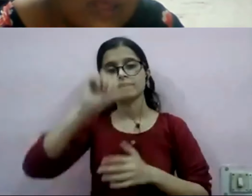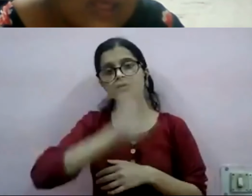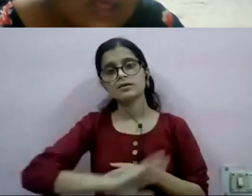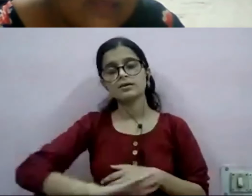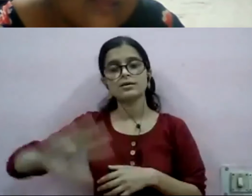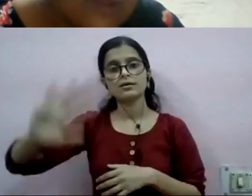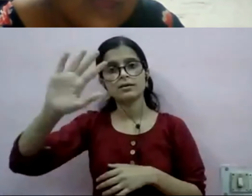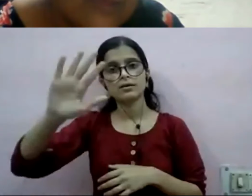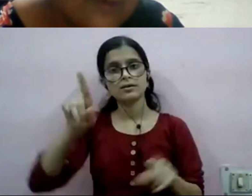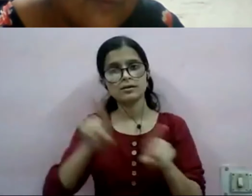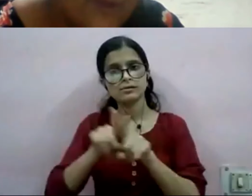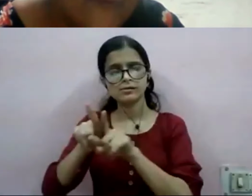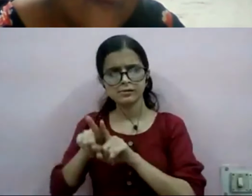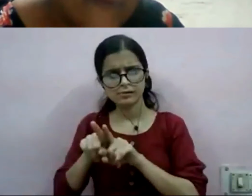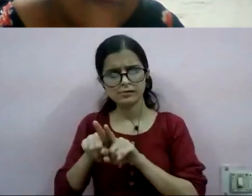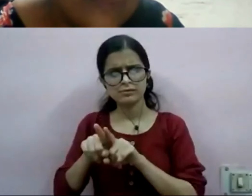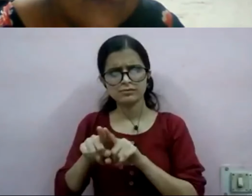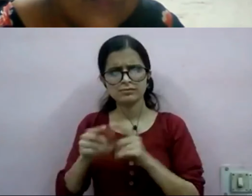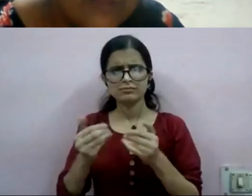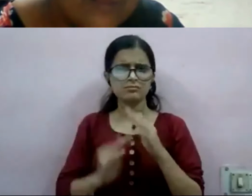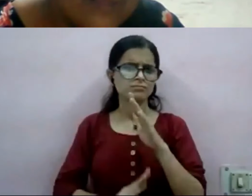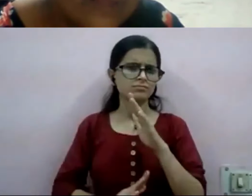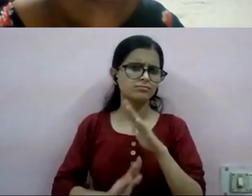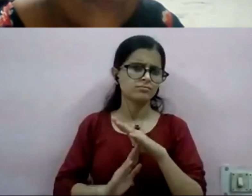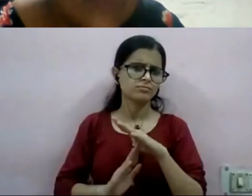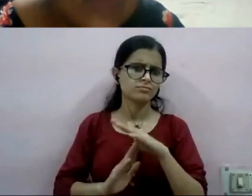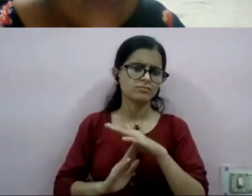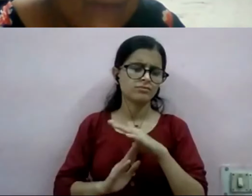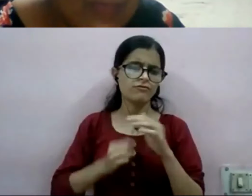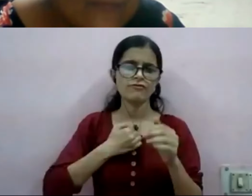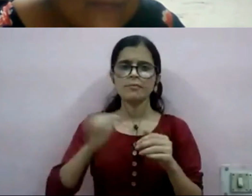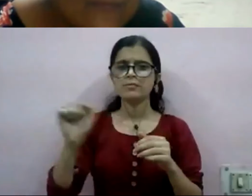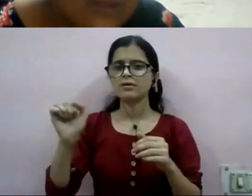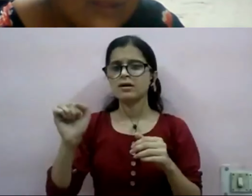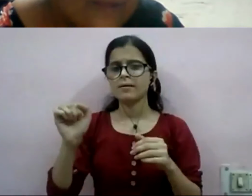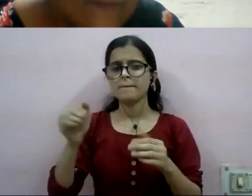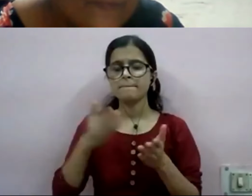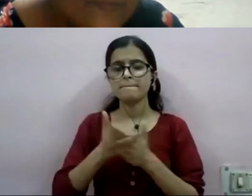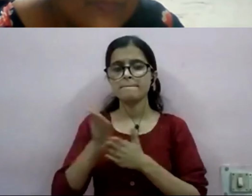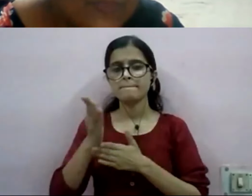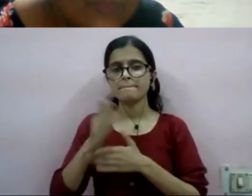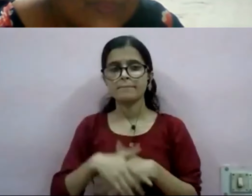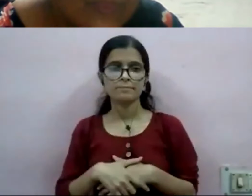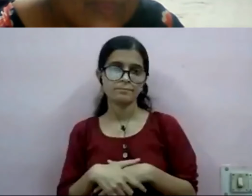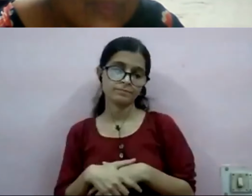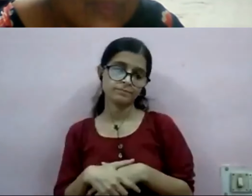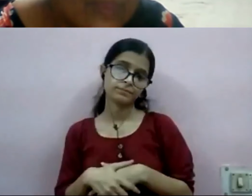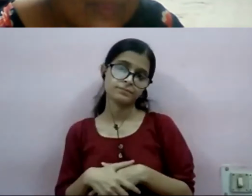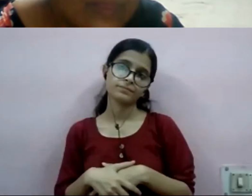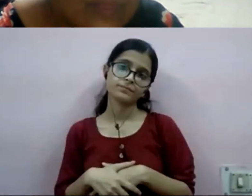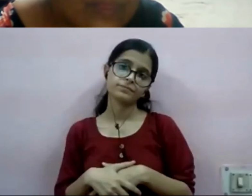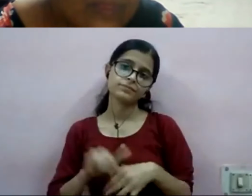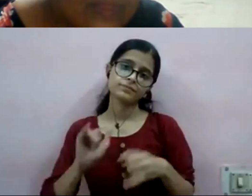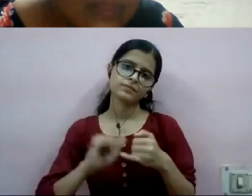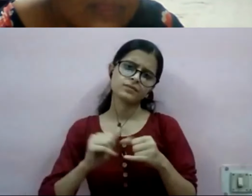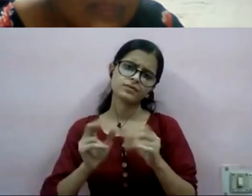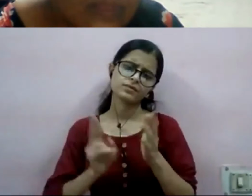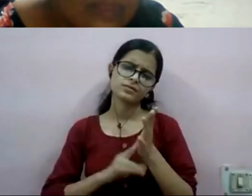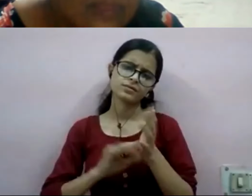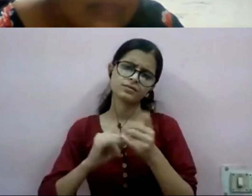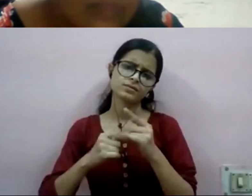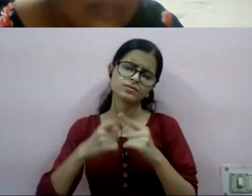similarly, that is by taking a break from feminist methods? If yes, Sanskriti, would you like to unmute yourself and expand on your